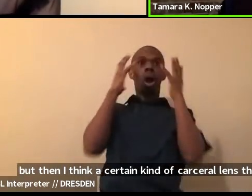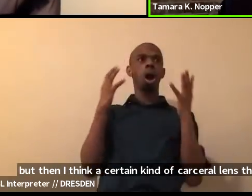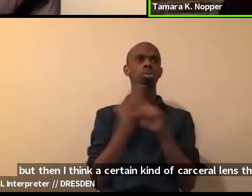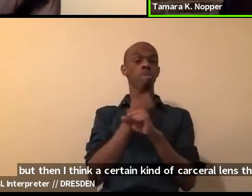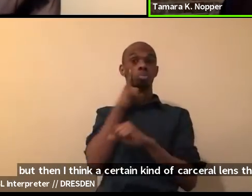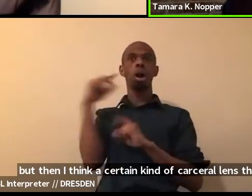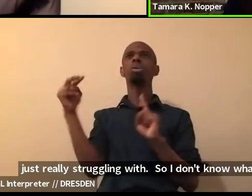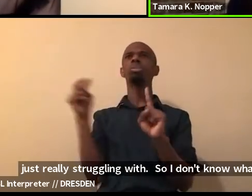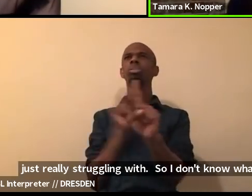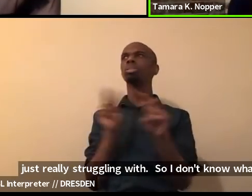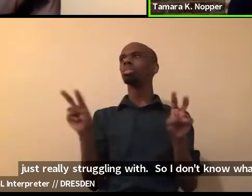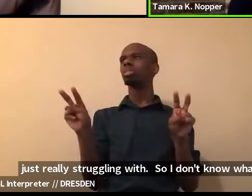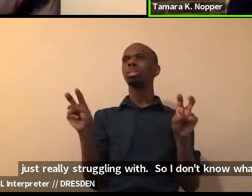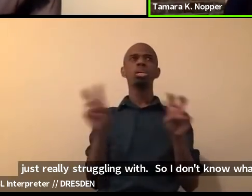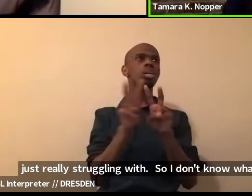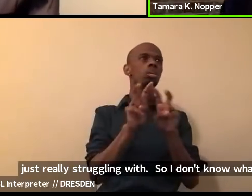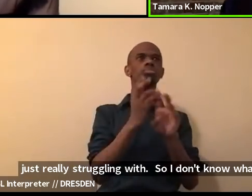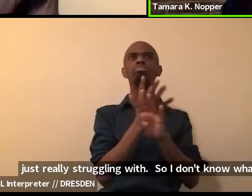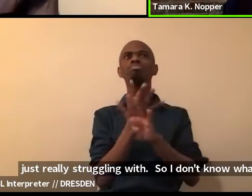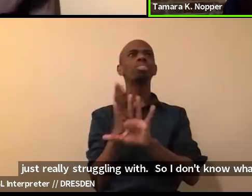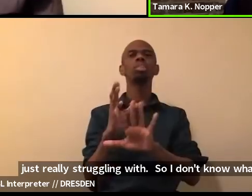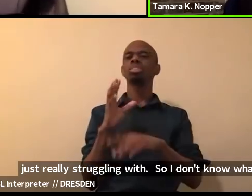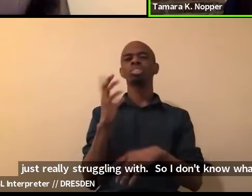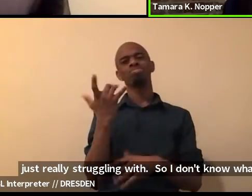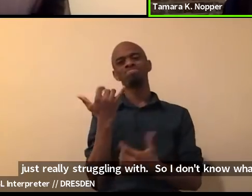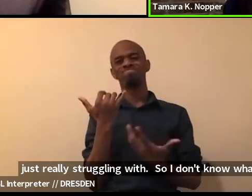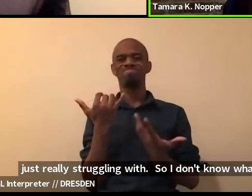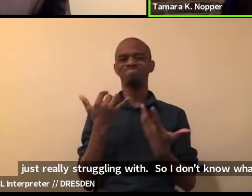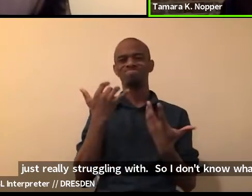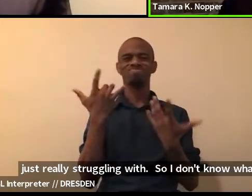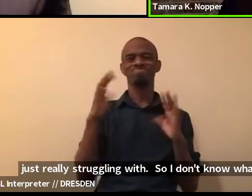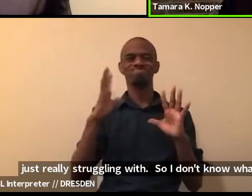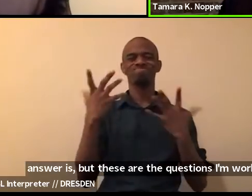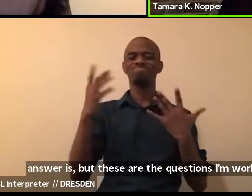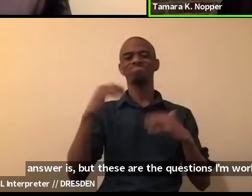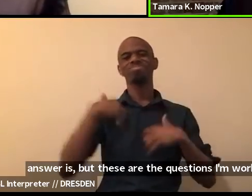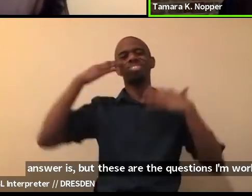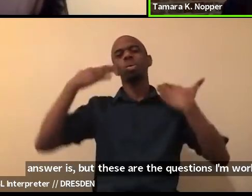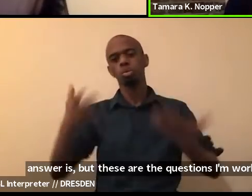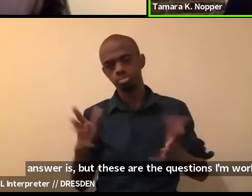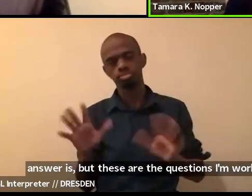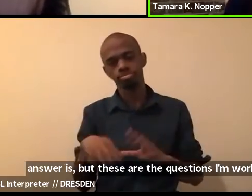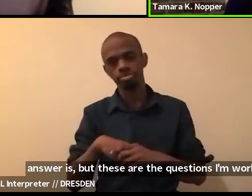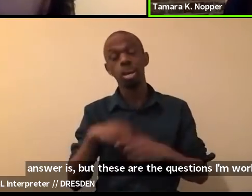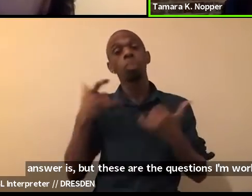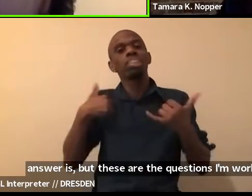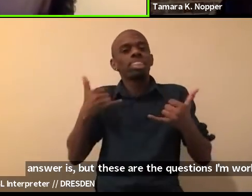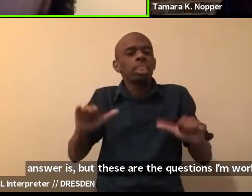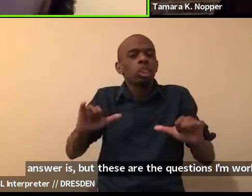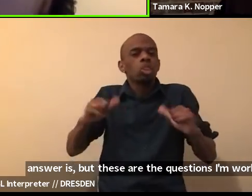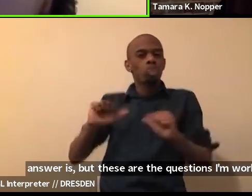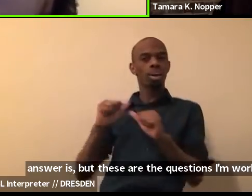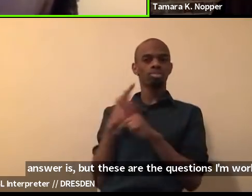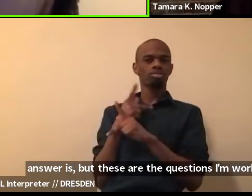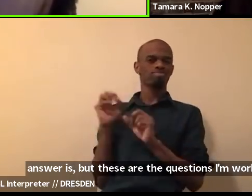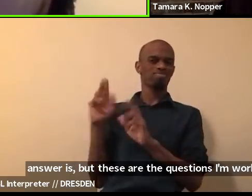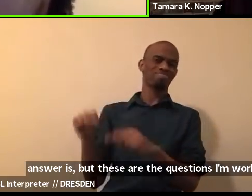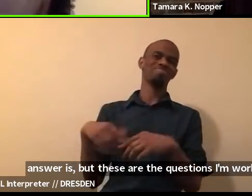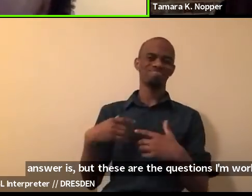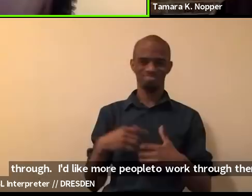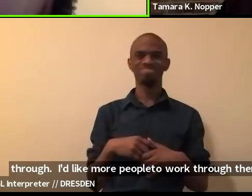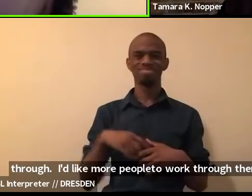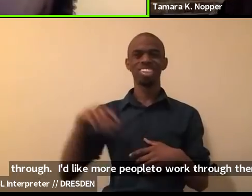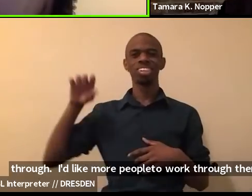these are the questions I'm working through. And I'd like more people to work through them with. Well, thank you so much. I think,